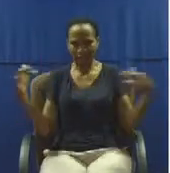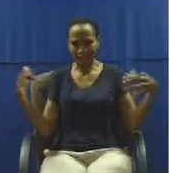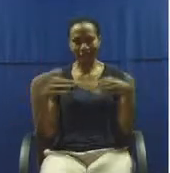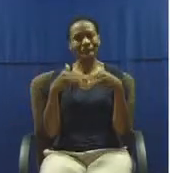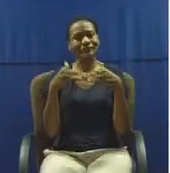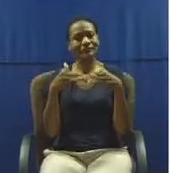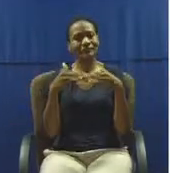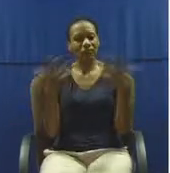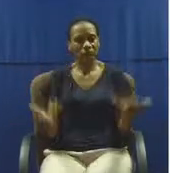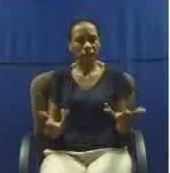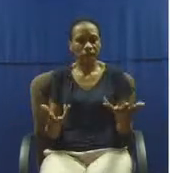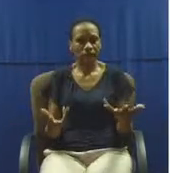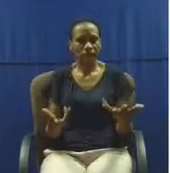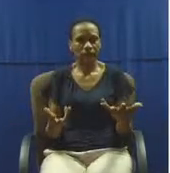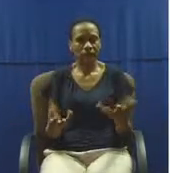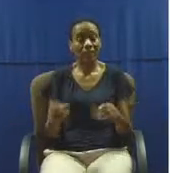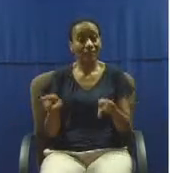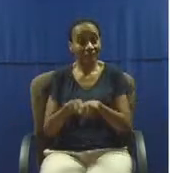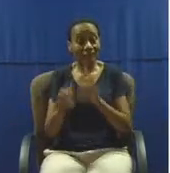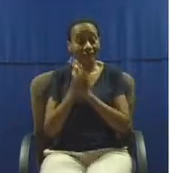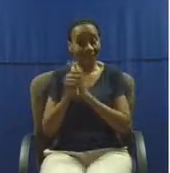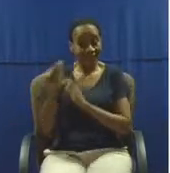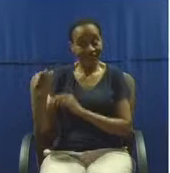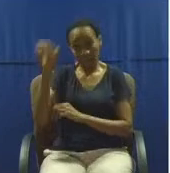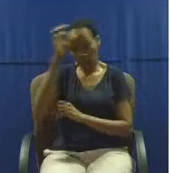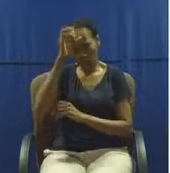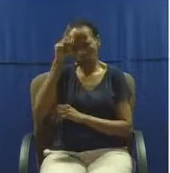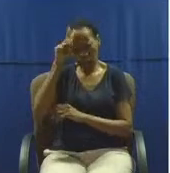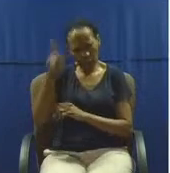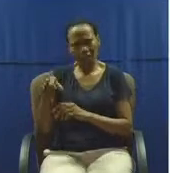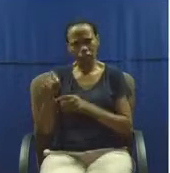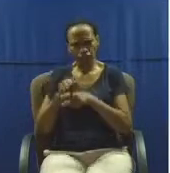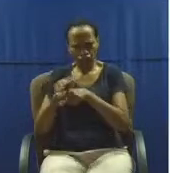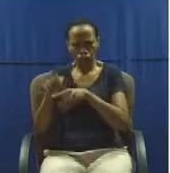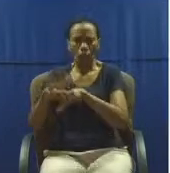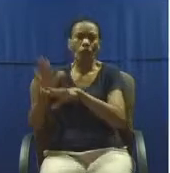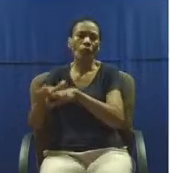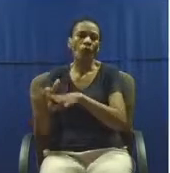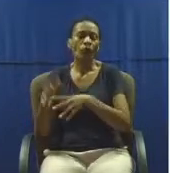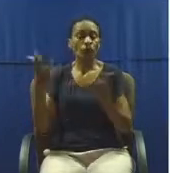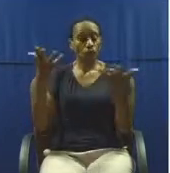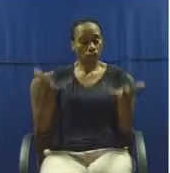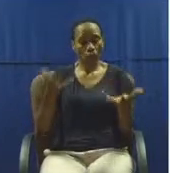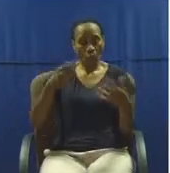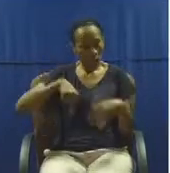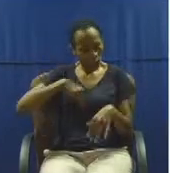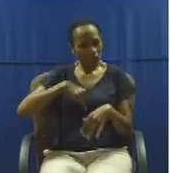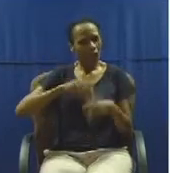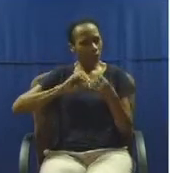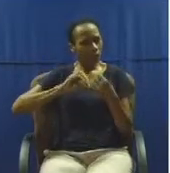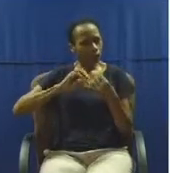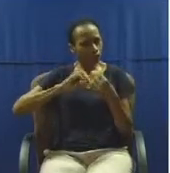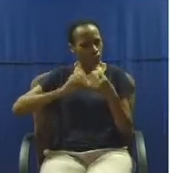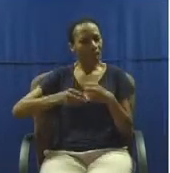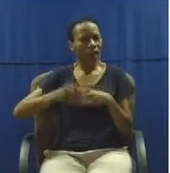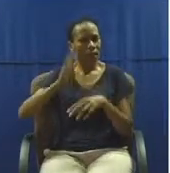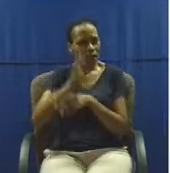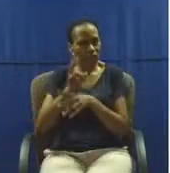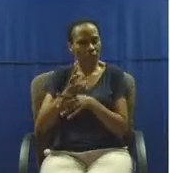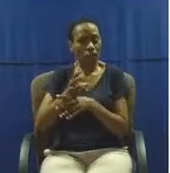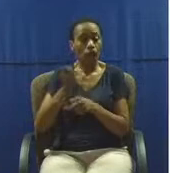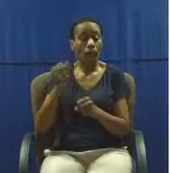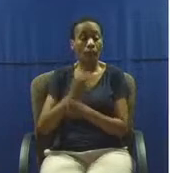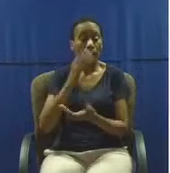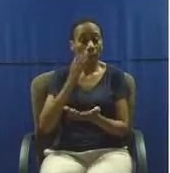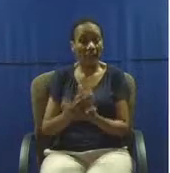own capability. And this is one of the measures that we are taking to improve